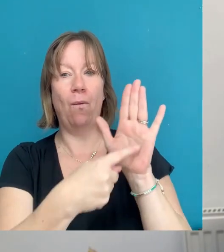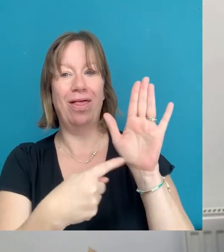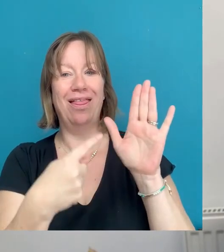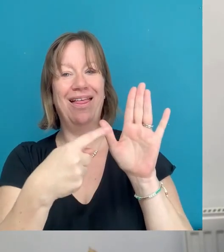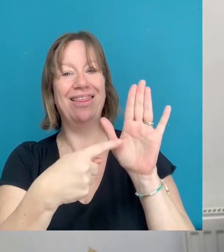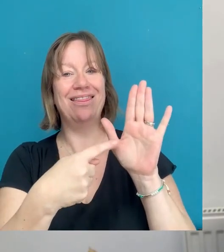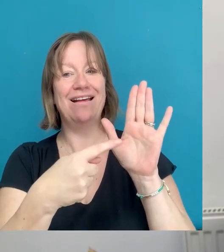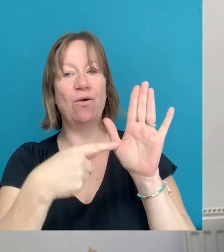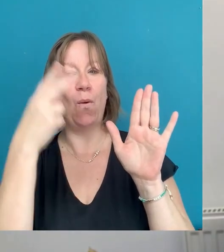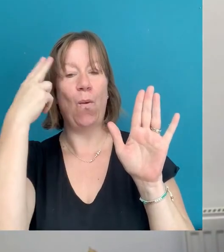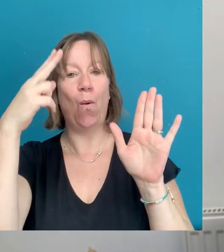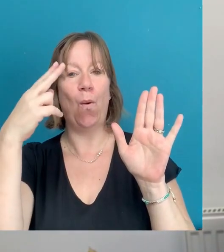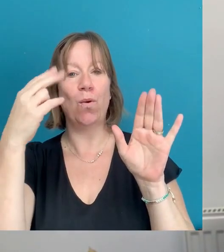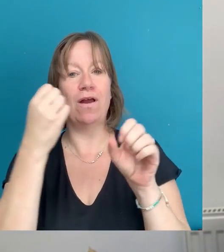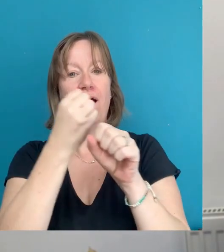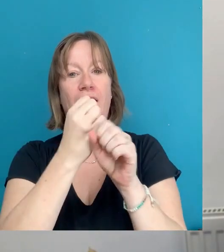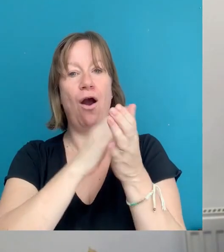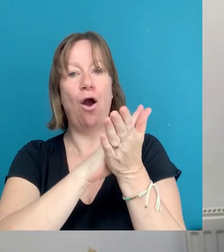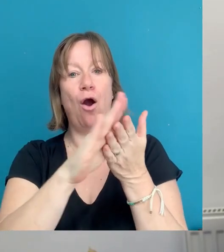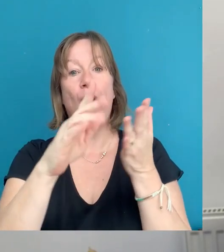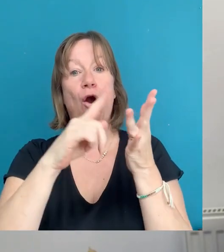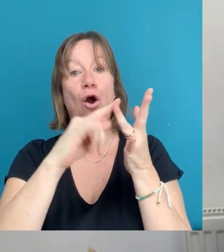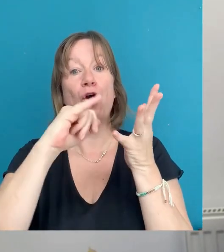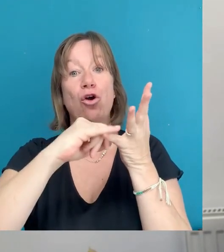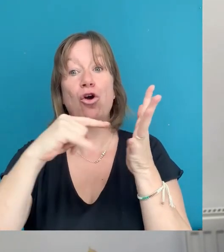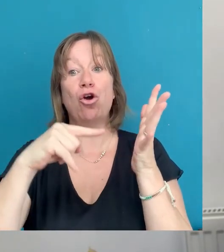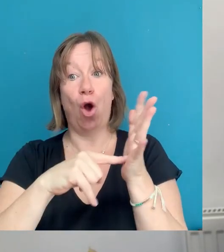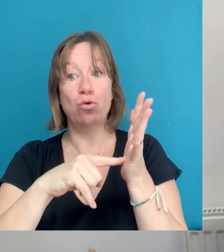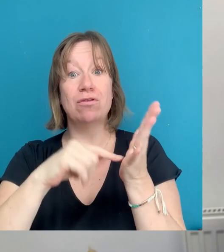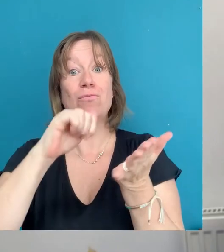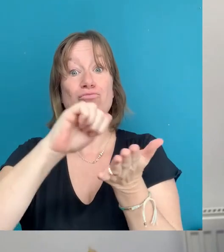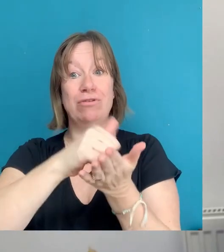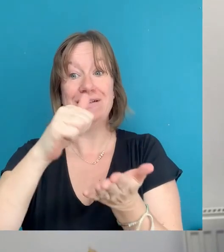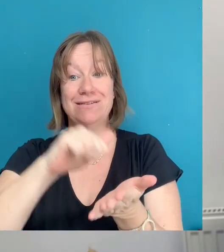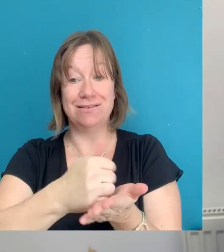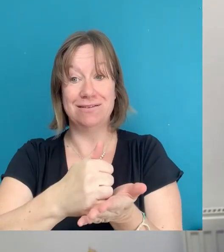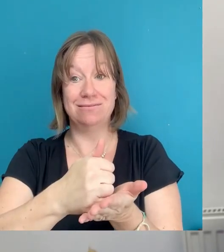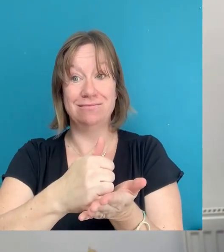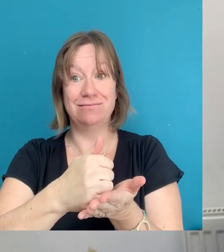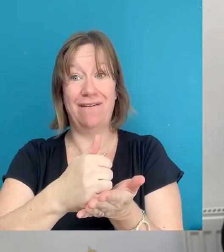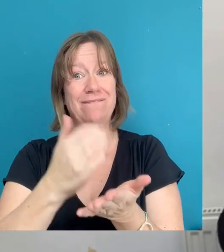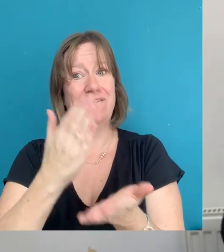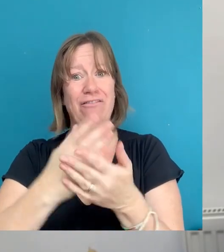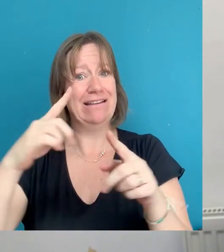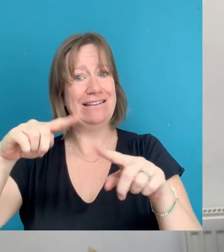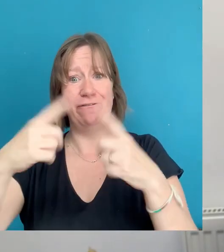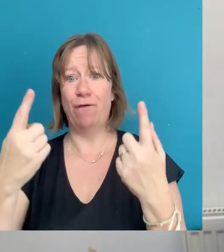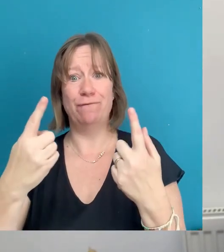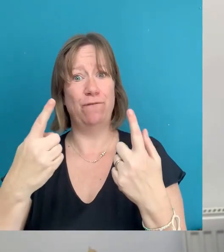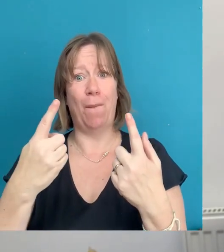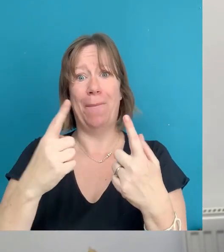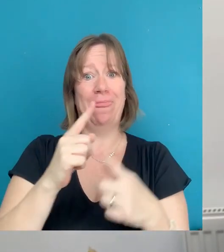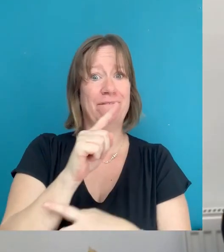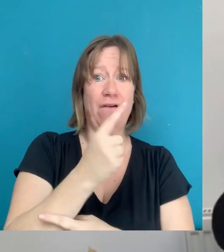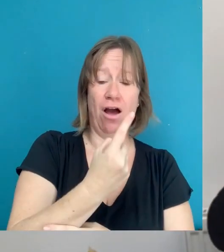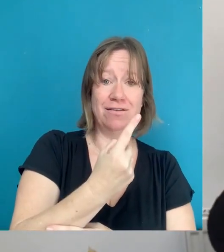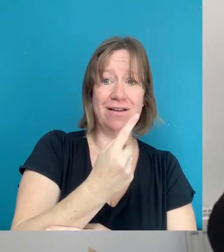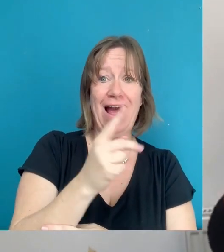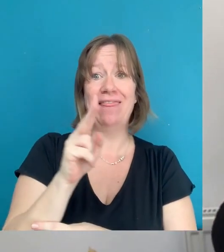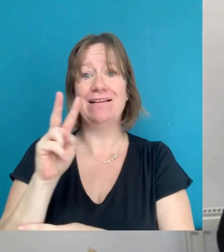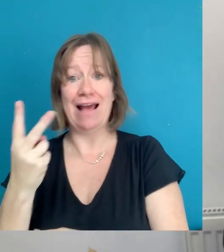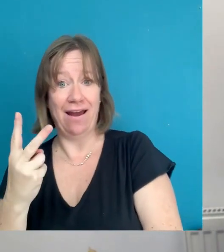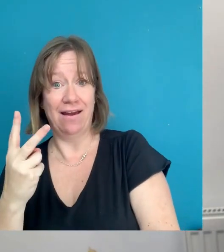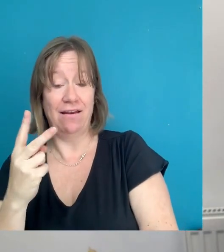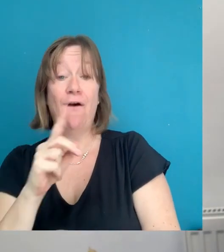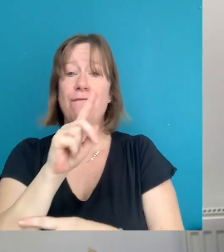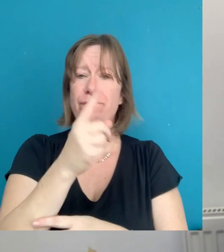this has come out. So ghost prints are always fainter than the originals. So that's